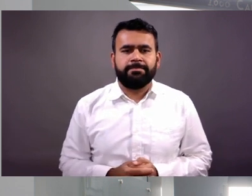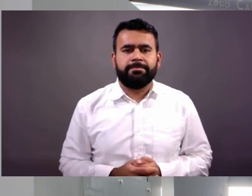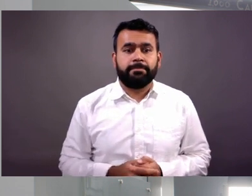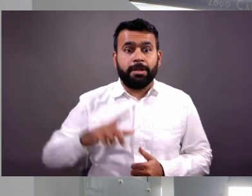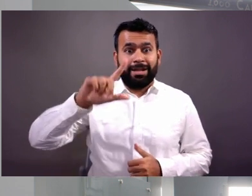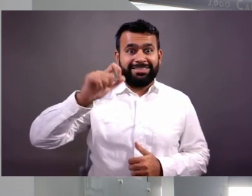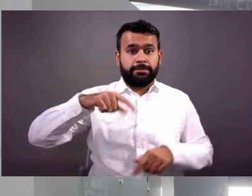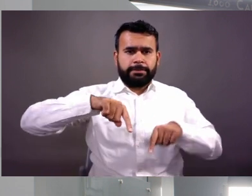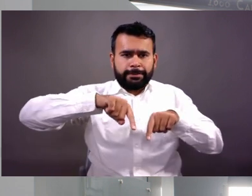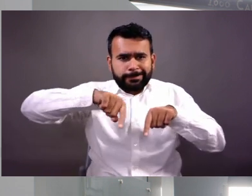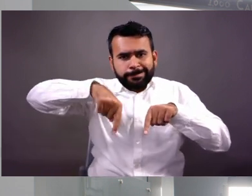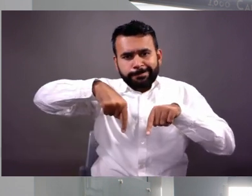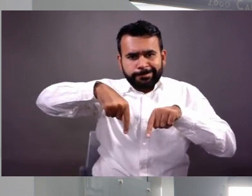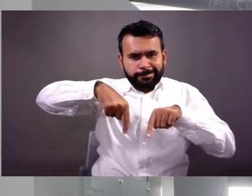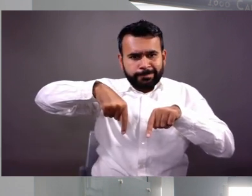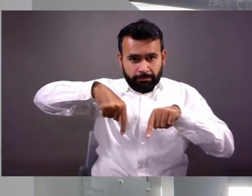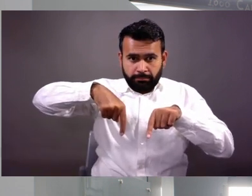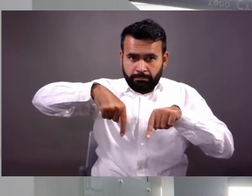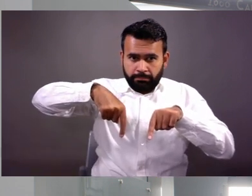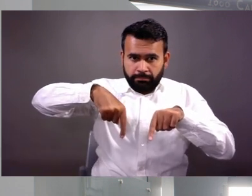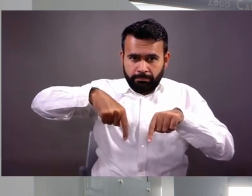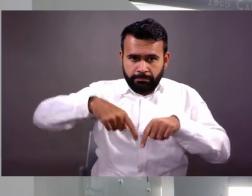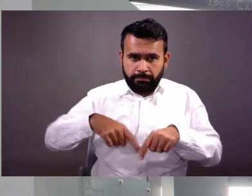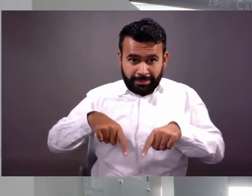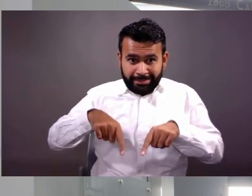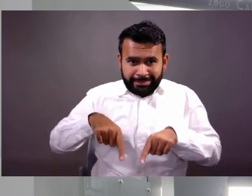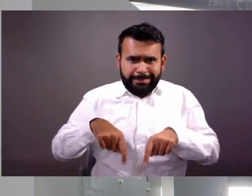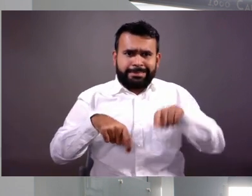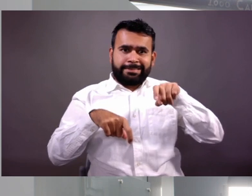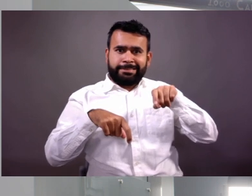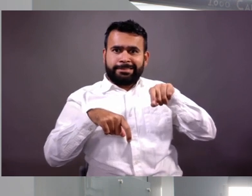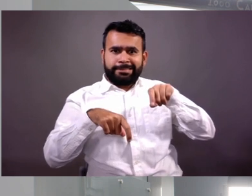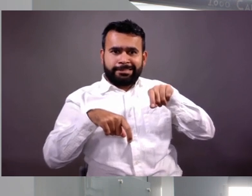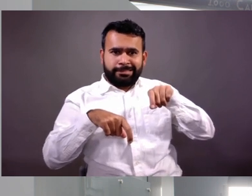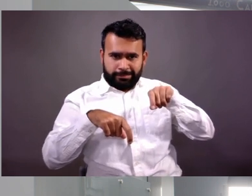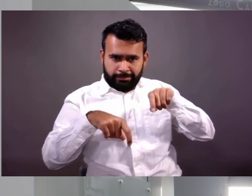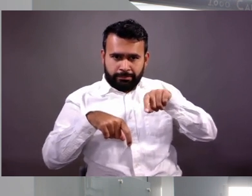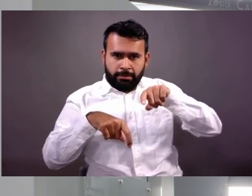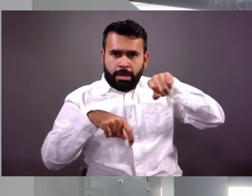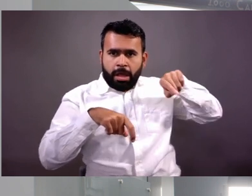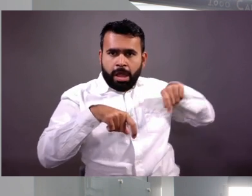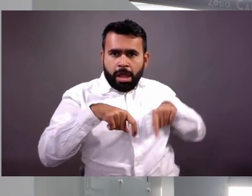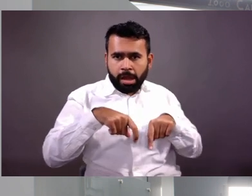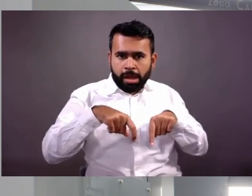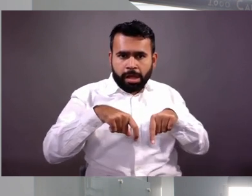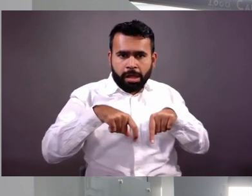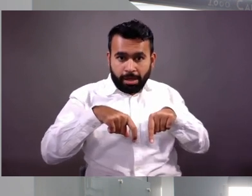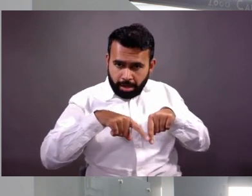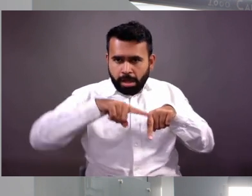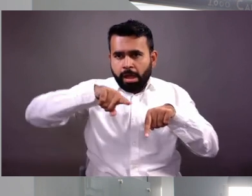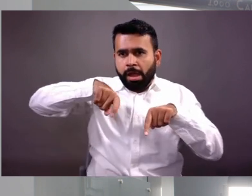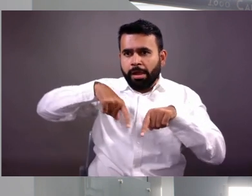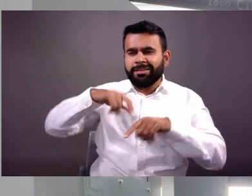foot planted, I'm going to swoop around with my leg, and my right knee is going to push my left knee out and come up. And like so, you're going